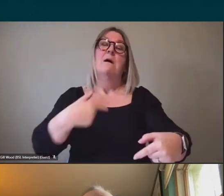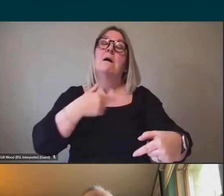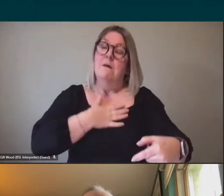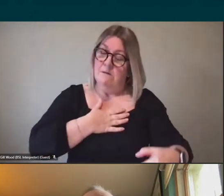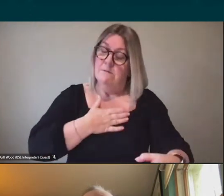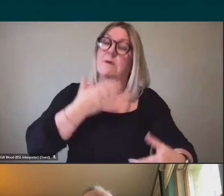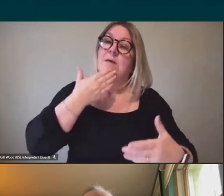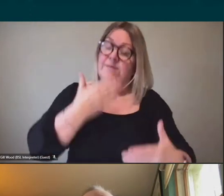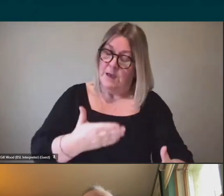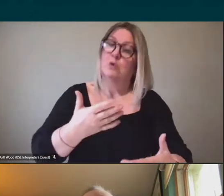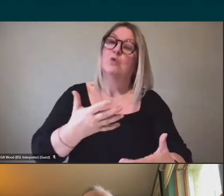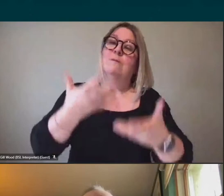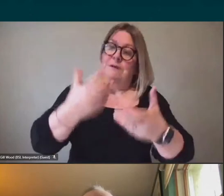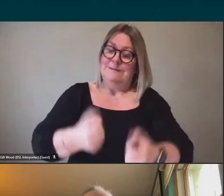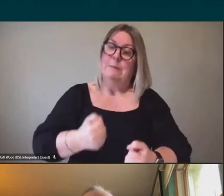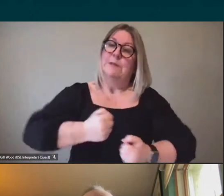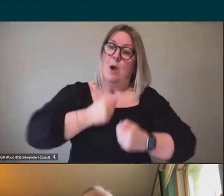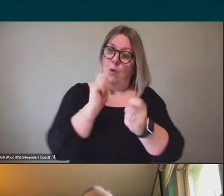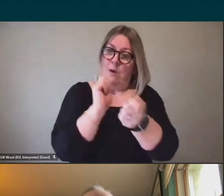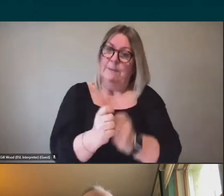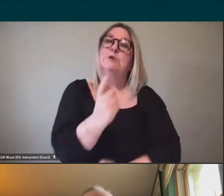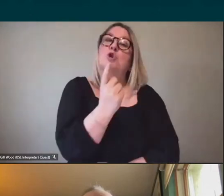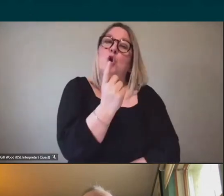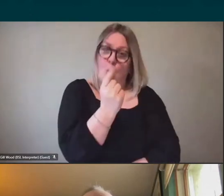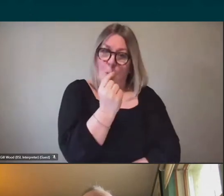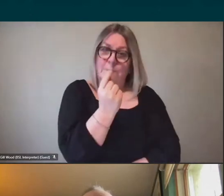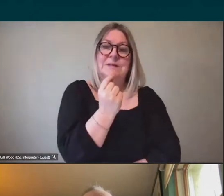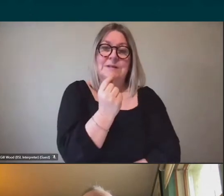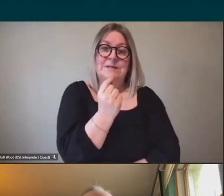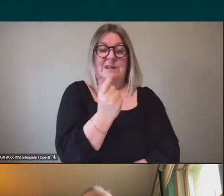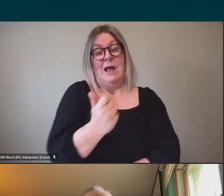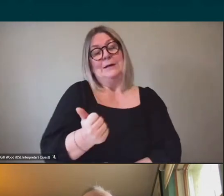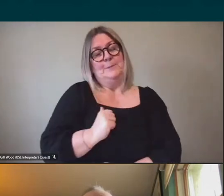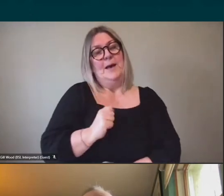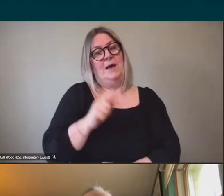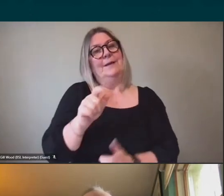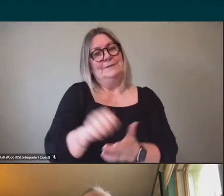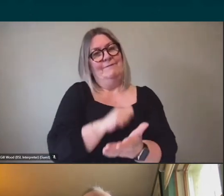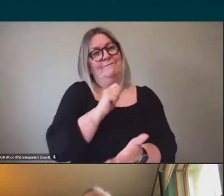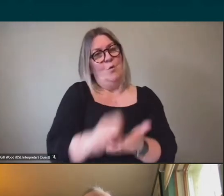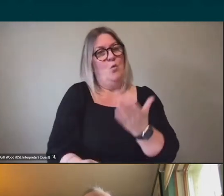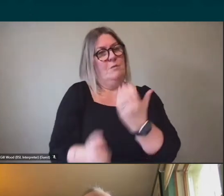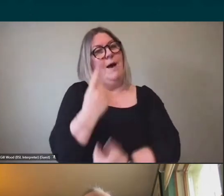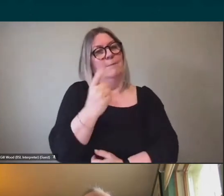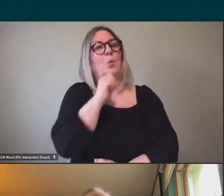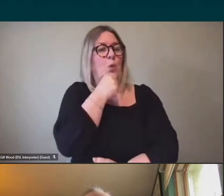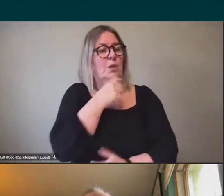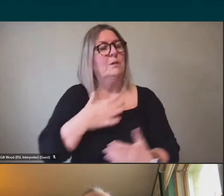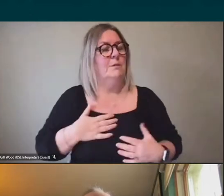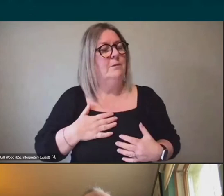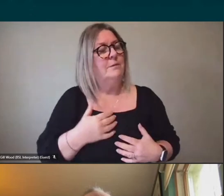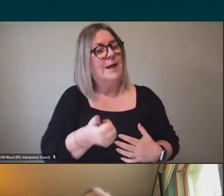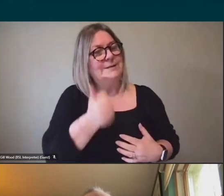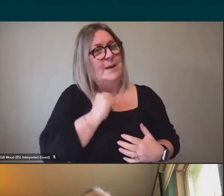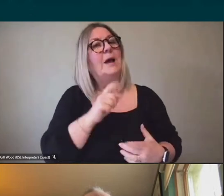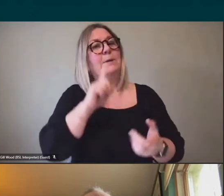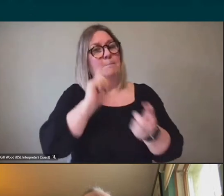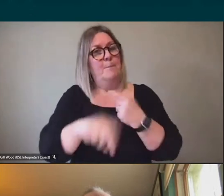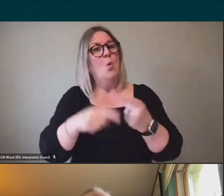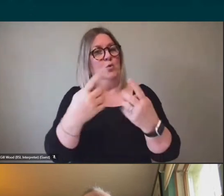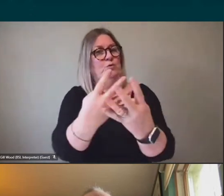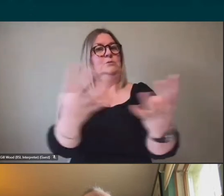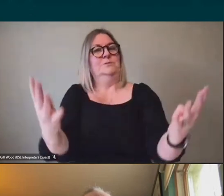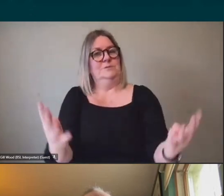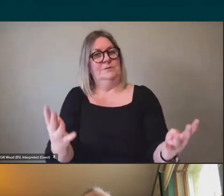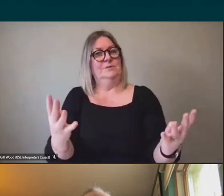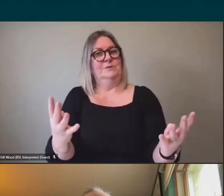as competent. I suspect that I know where this vote is going, and where the majority of those who don't sit